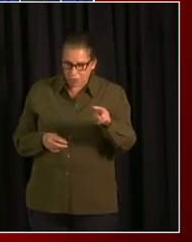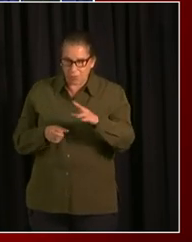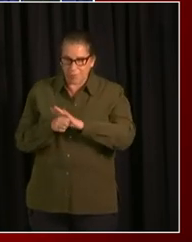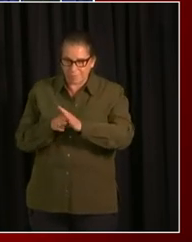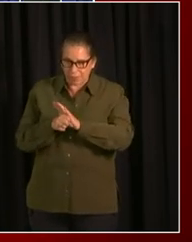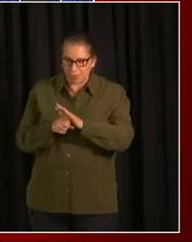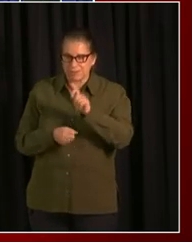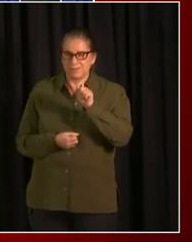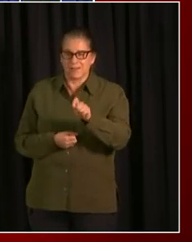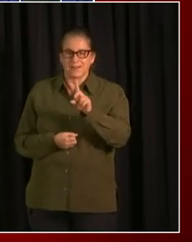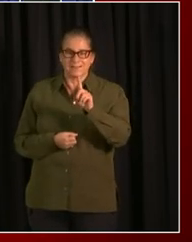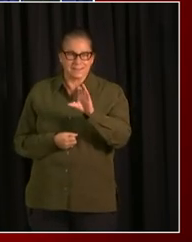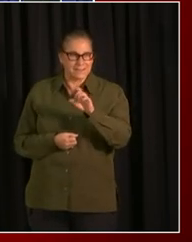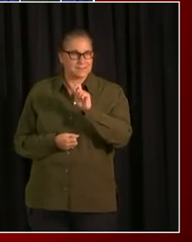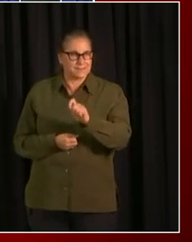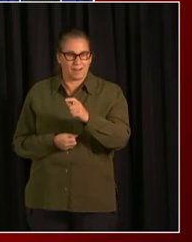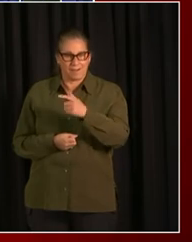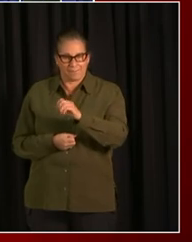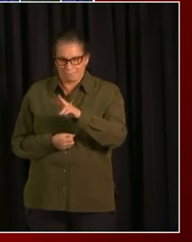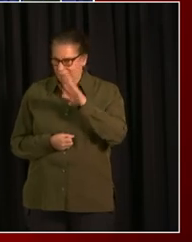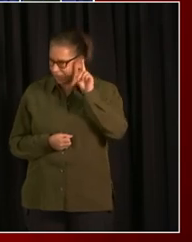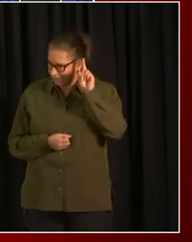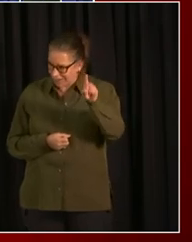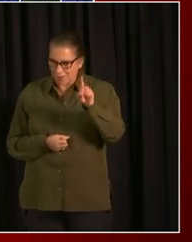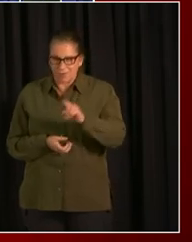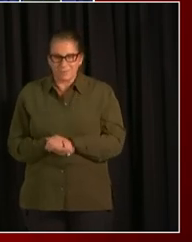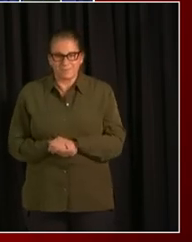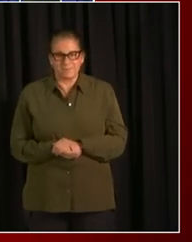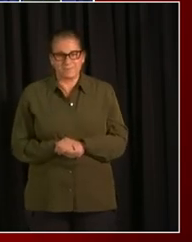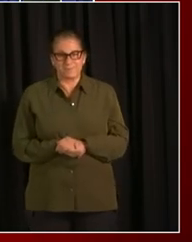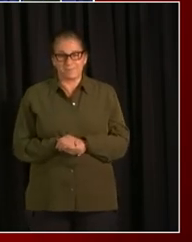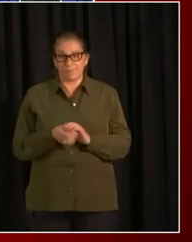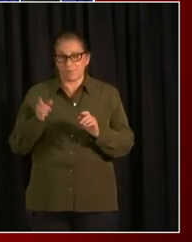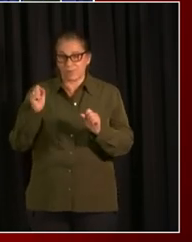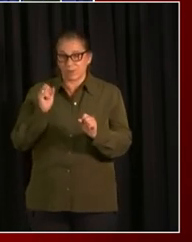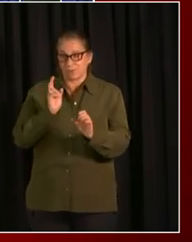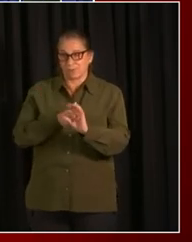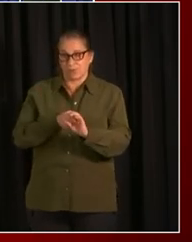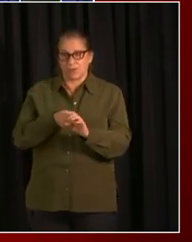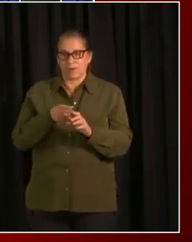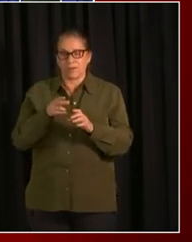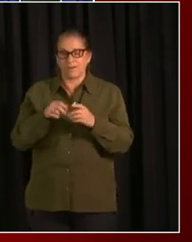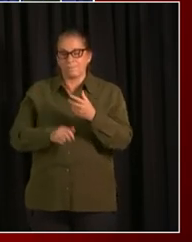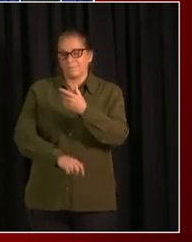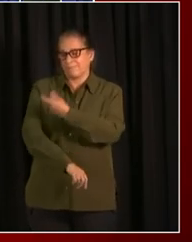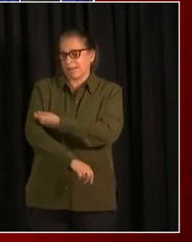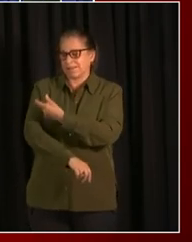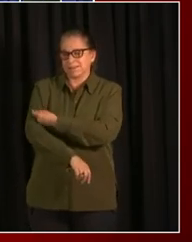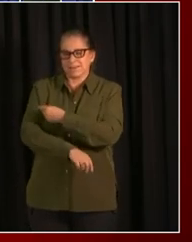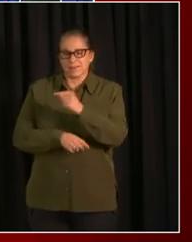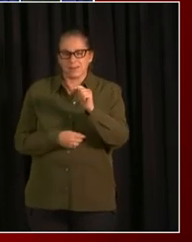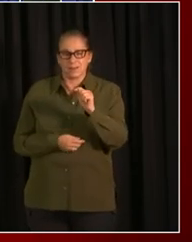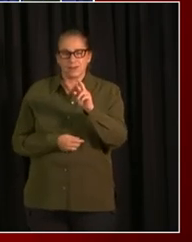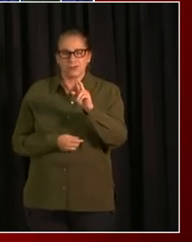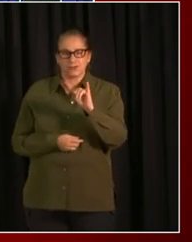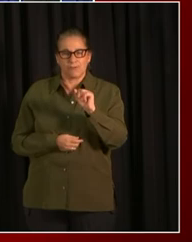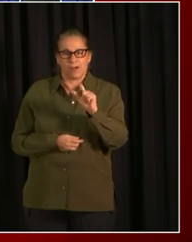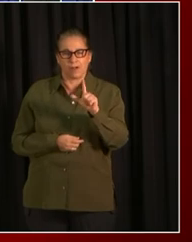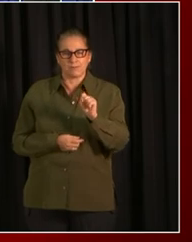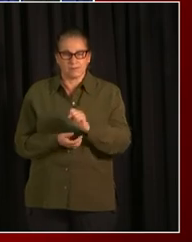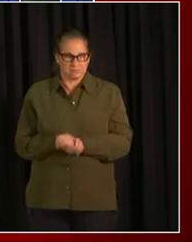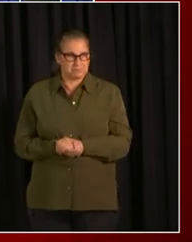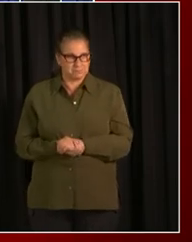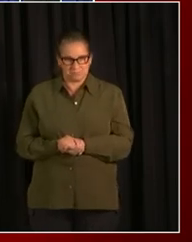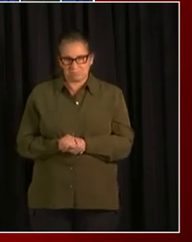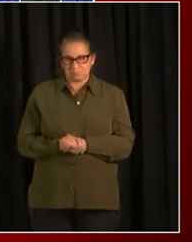provides information on where that they can participate in the vaccine trials. It's also a great time to remind folks that